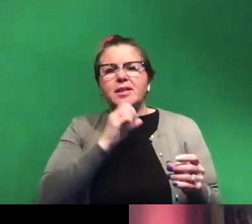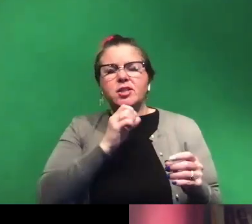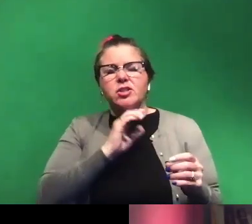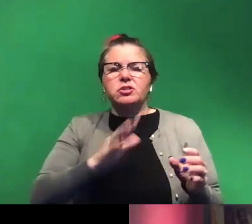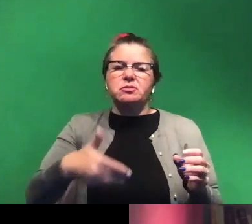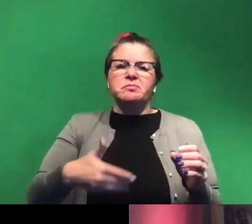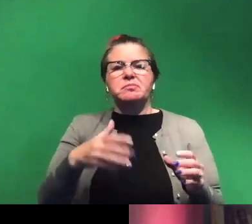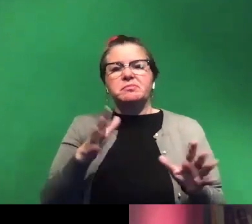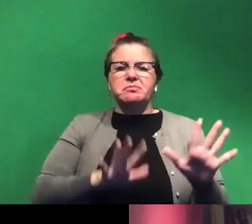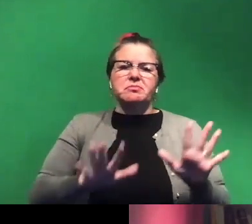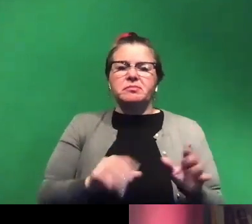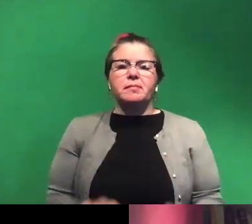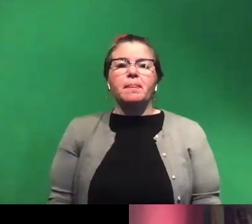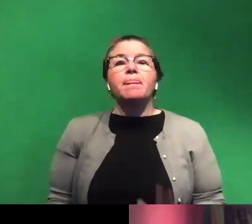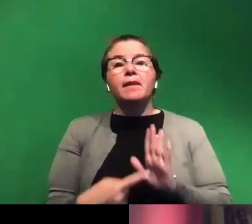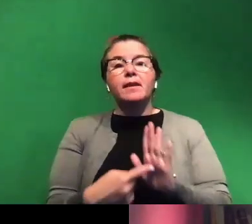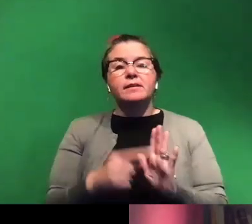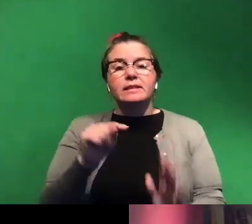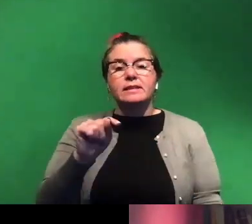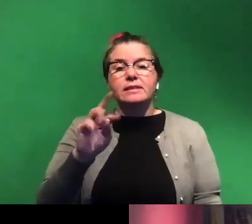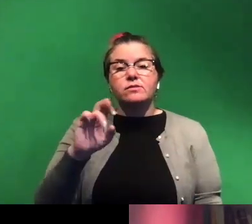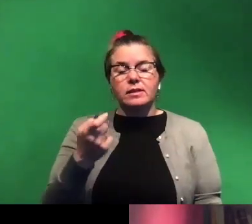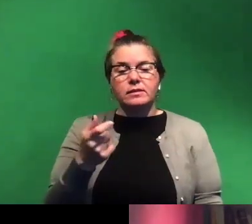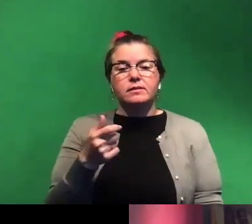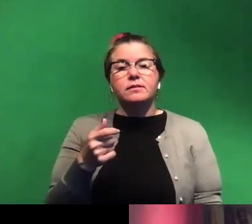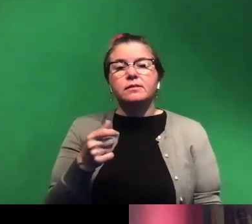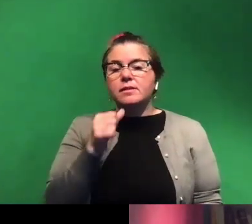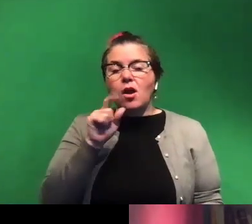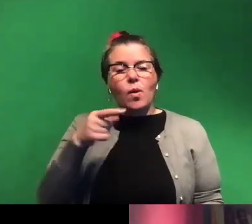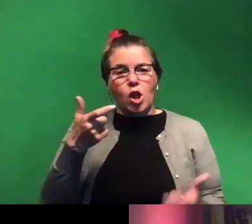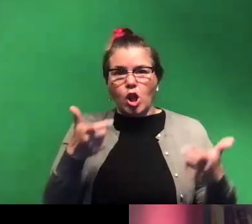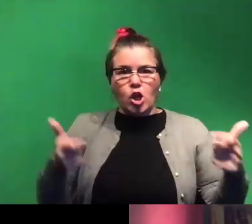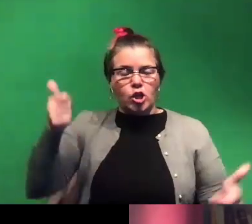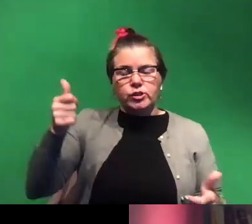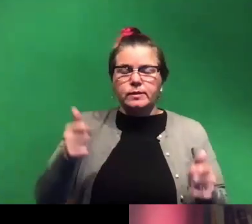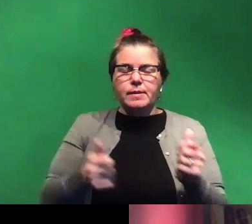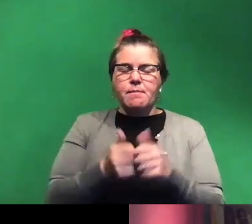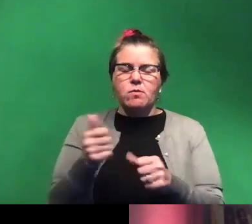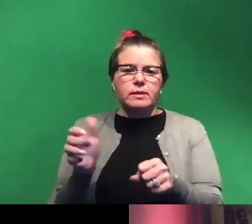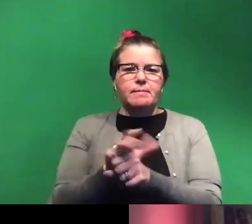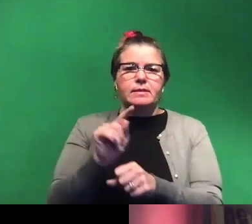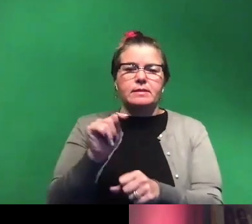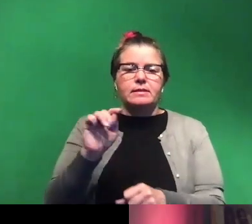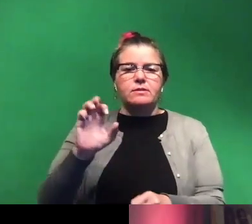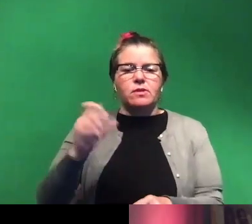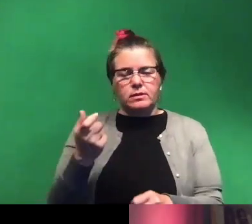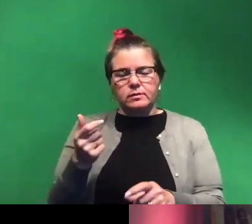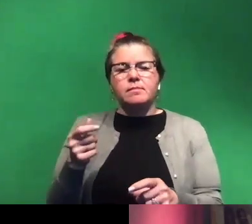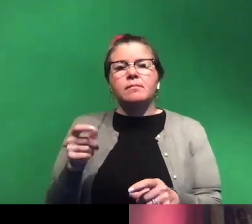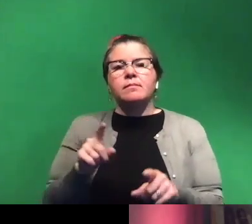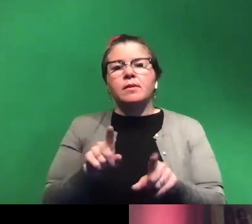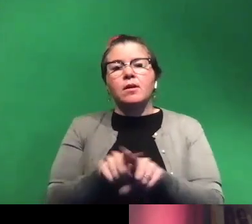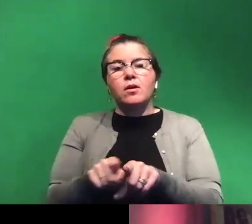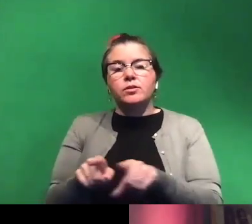individual dinosaur was. So, for example, like the T-Rex is also not only the largest and most complete T-Rex that we know of, but also